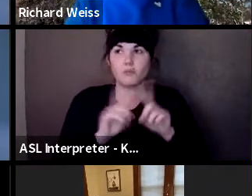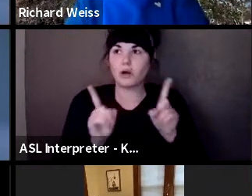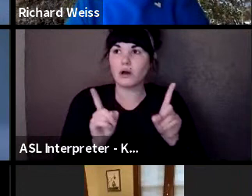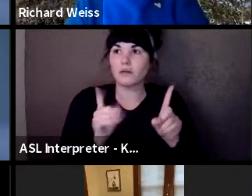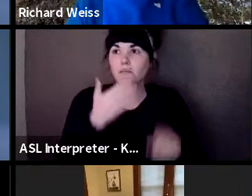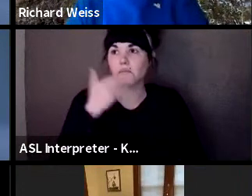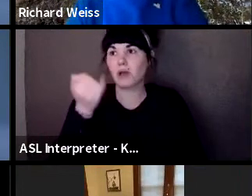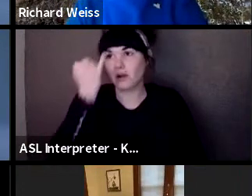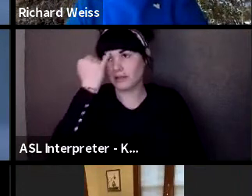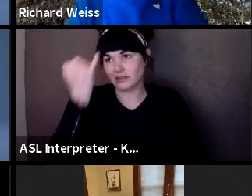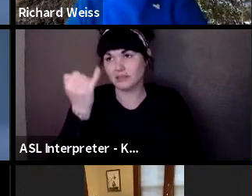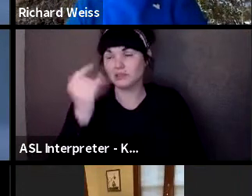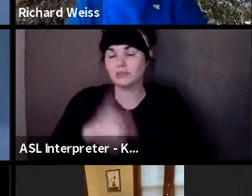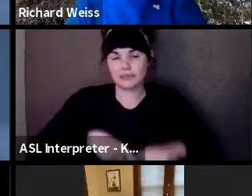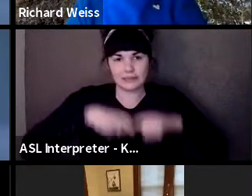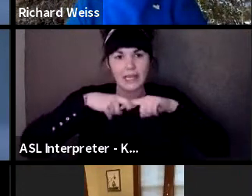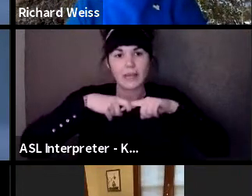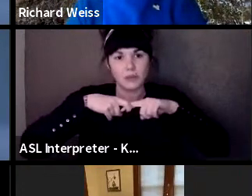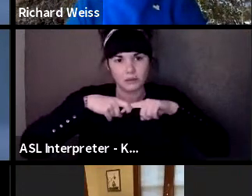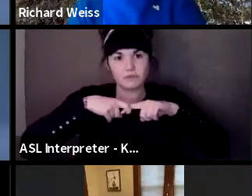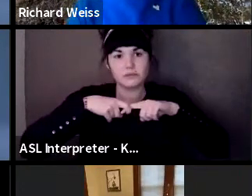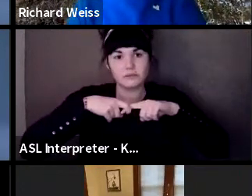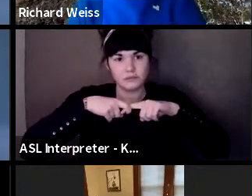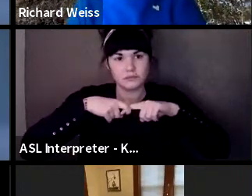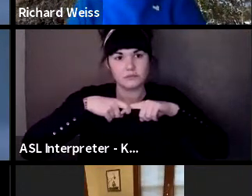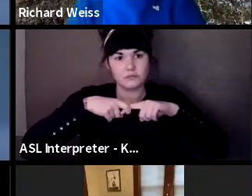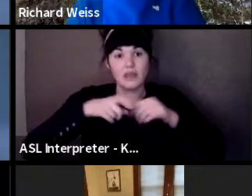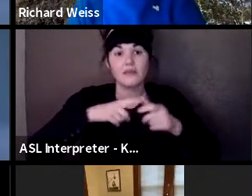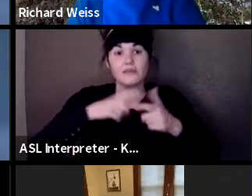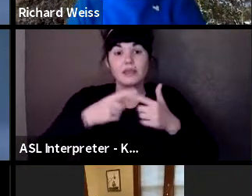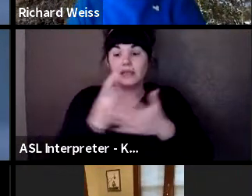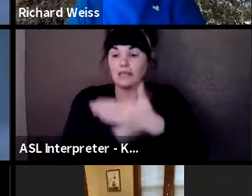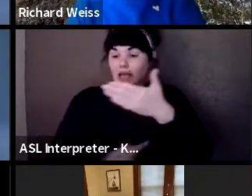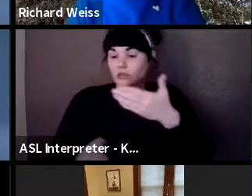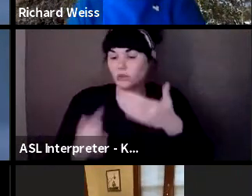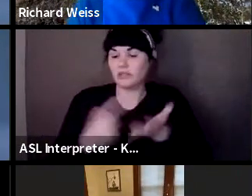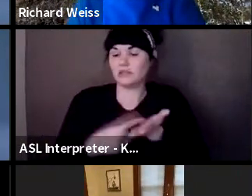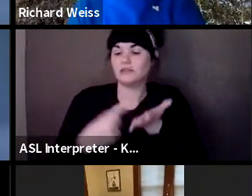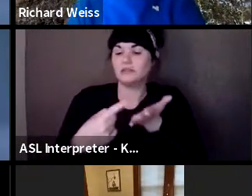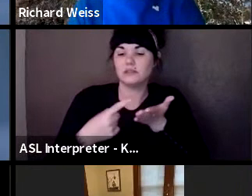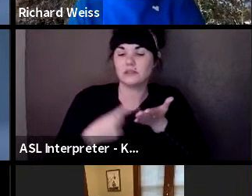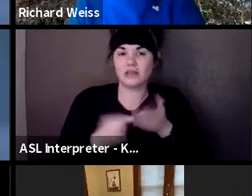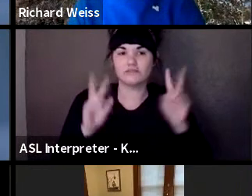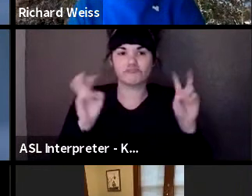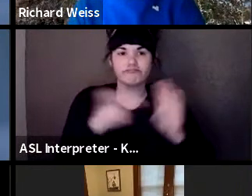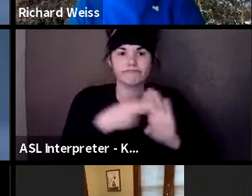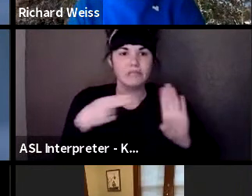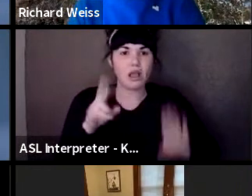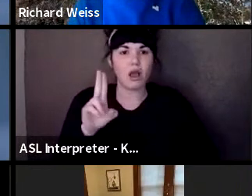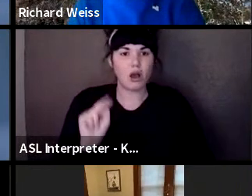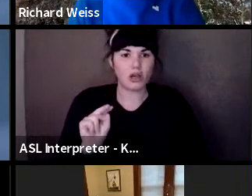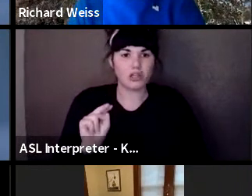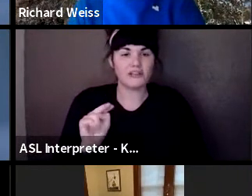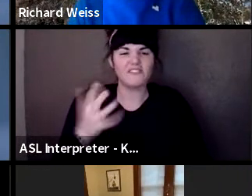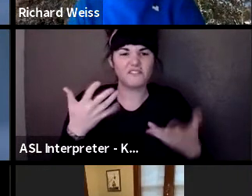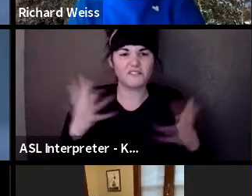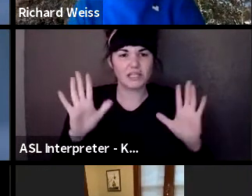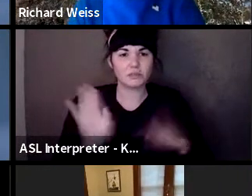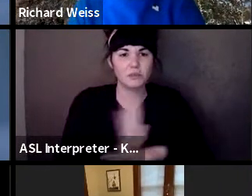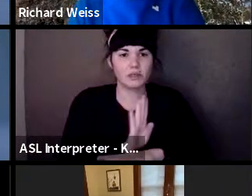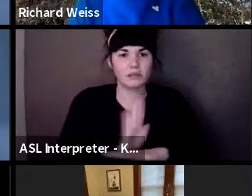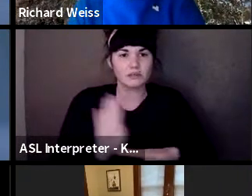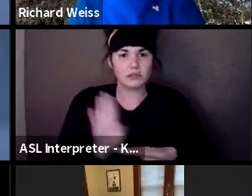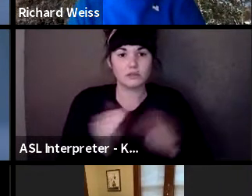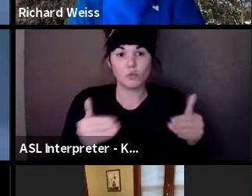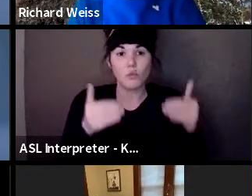just table this item and bring it back as unfinished business next week, and proceed in that manner